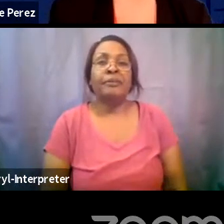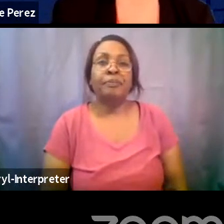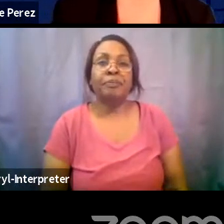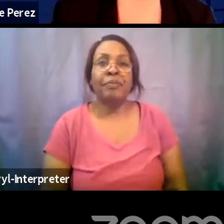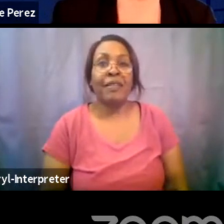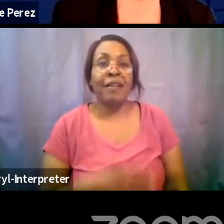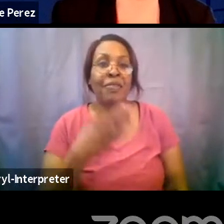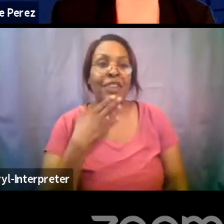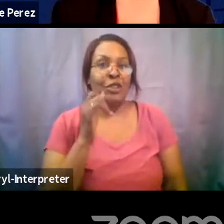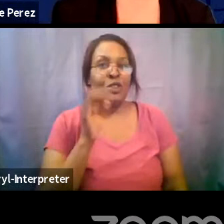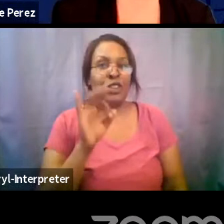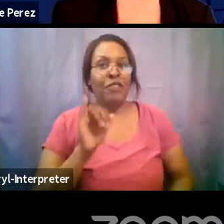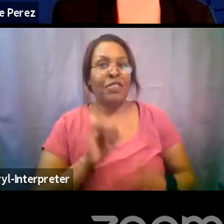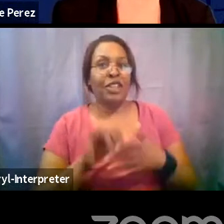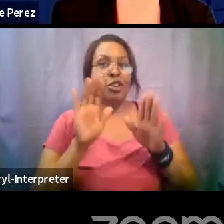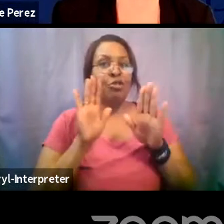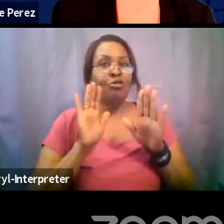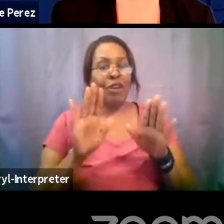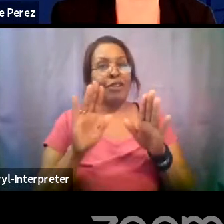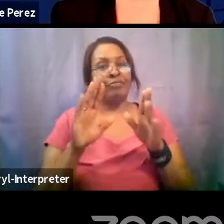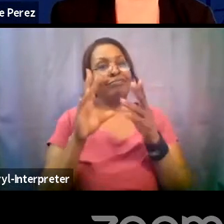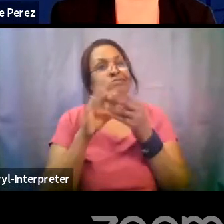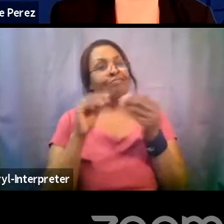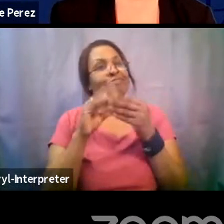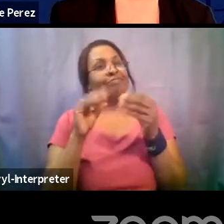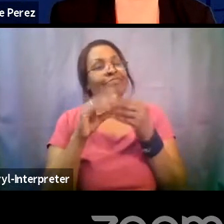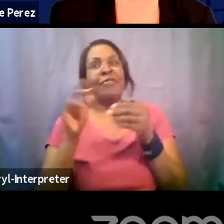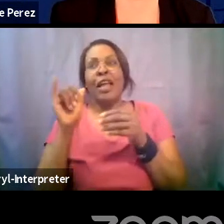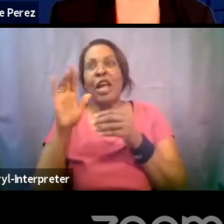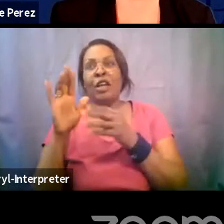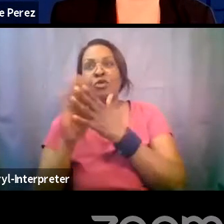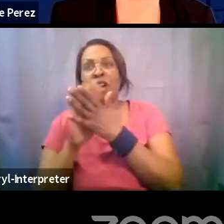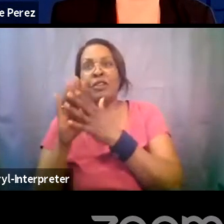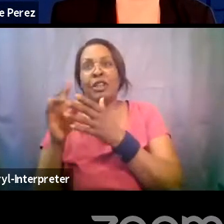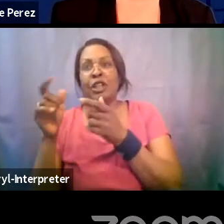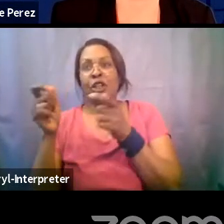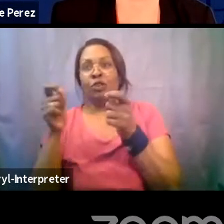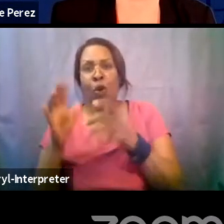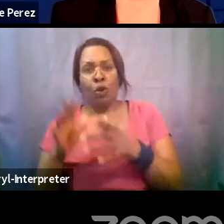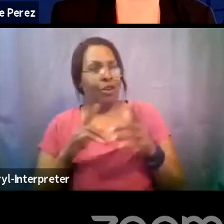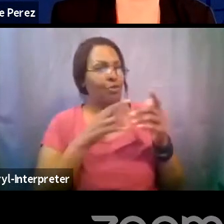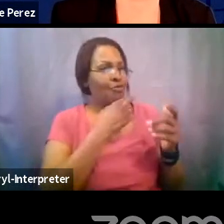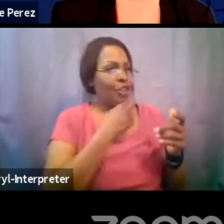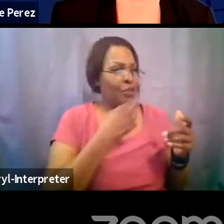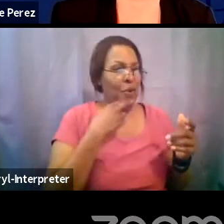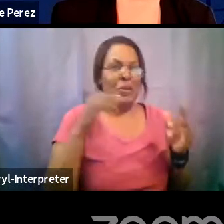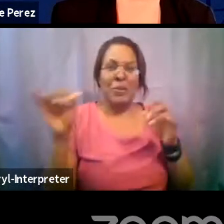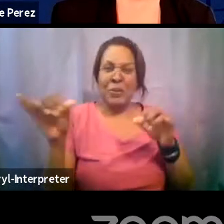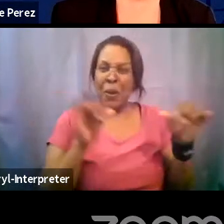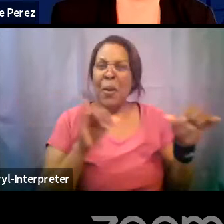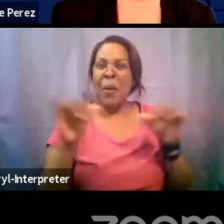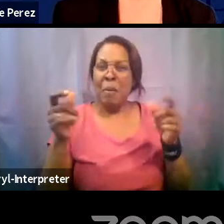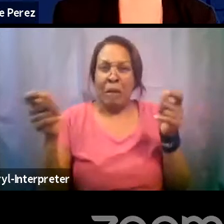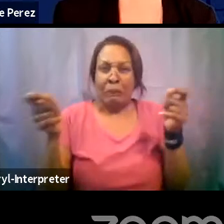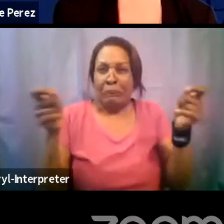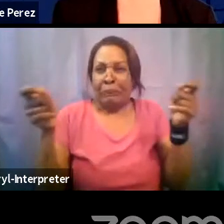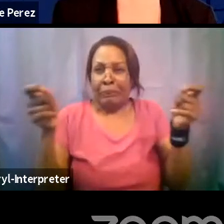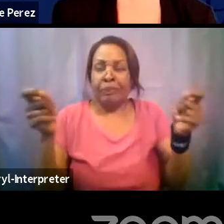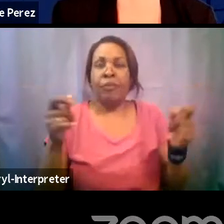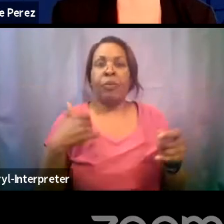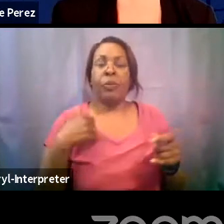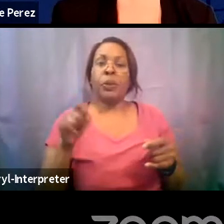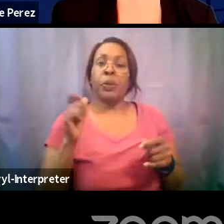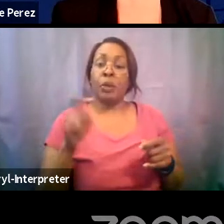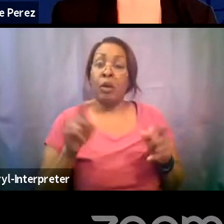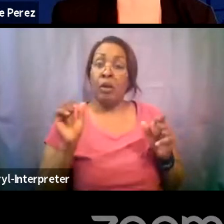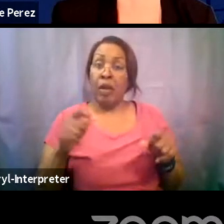Thank you, Jeff. That's a great analogy of an air traffic controller. So I have another question. Can